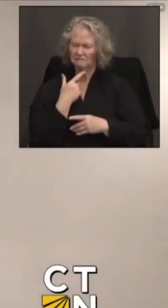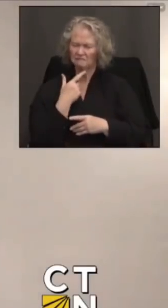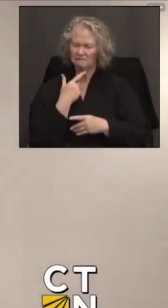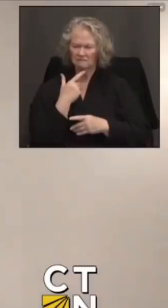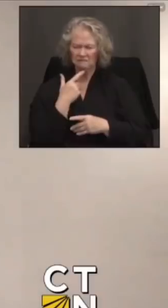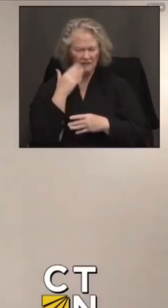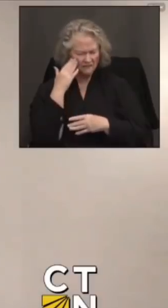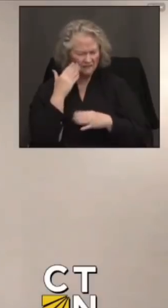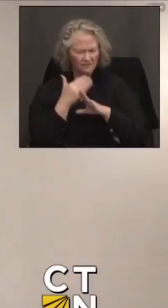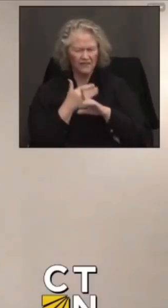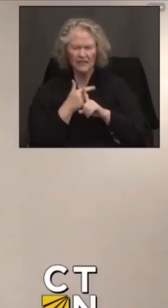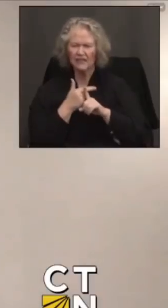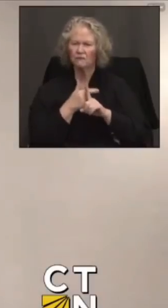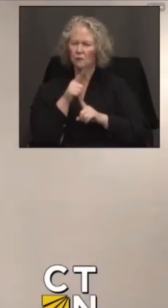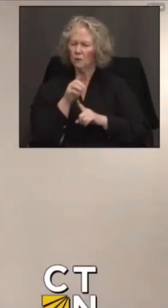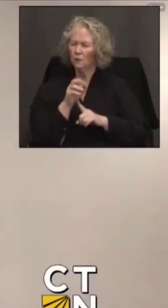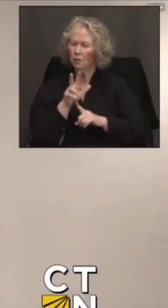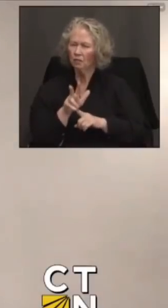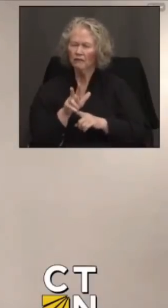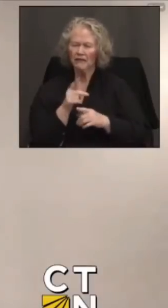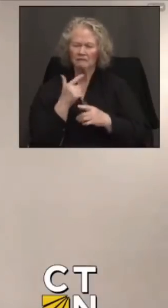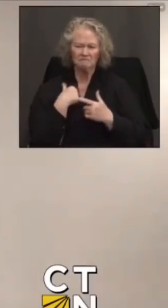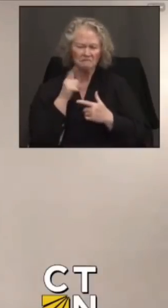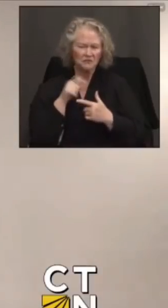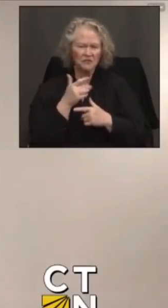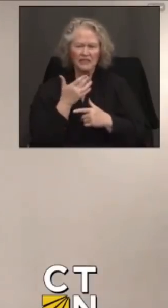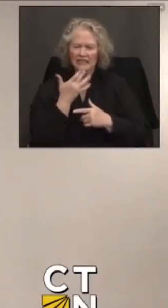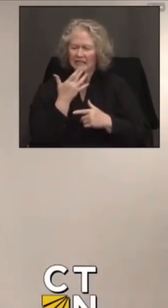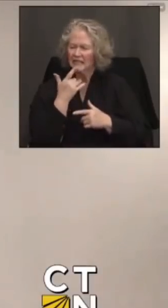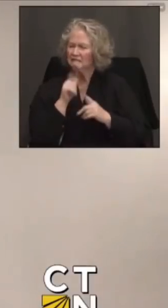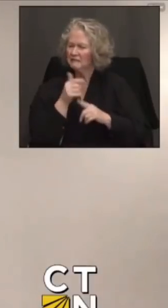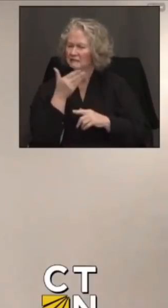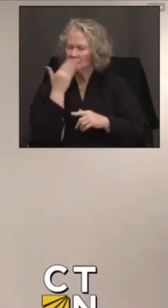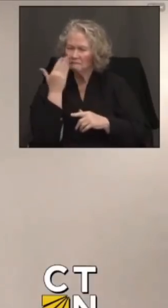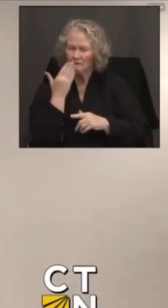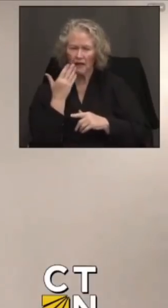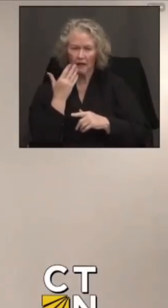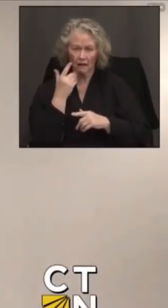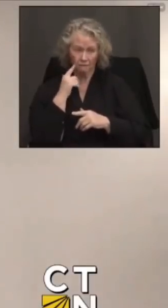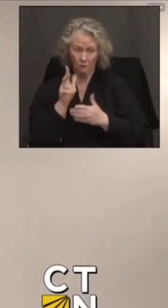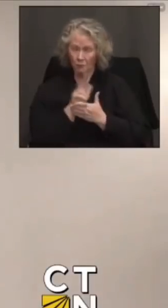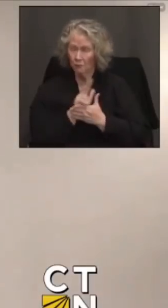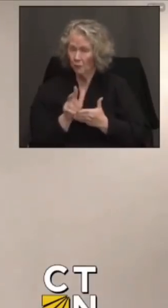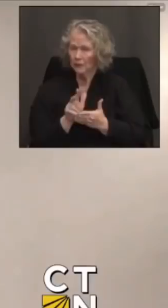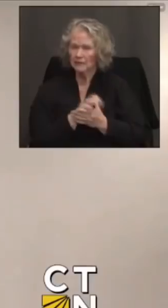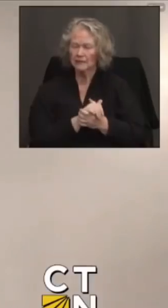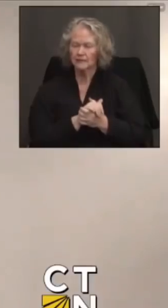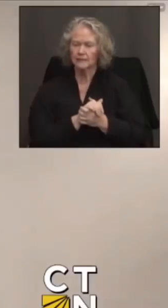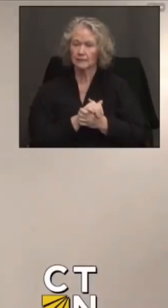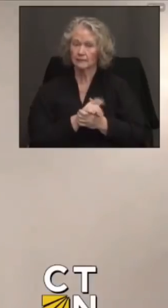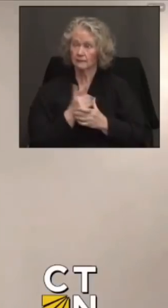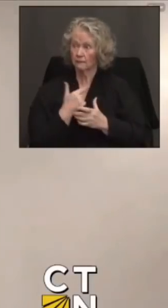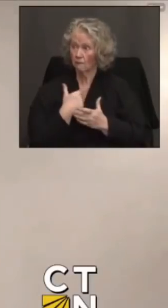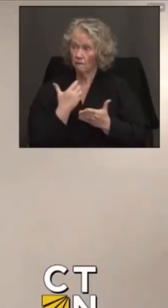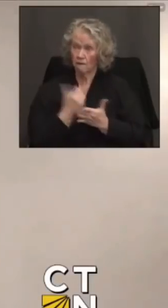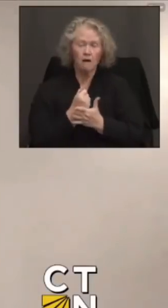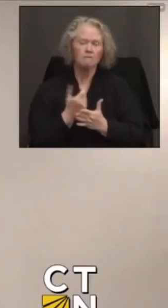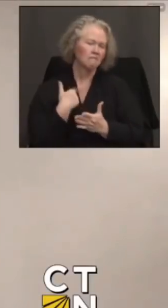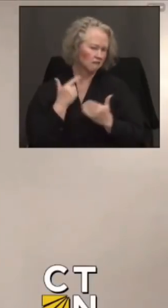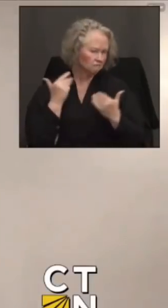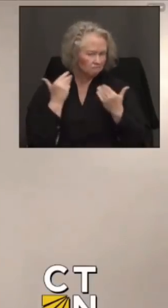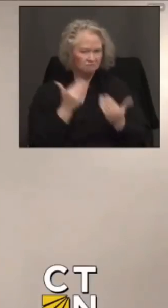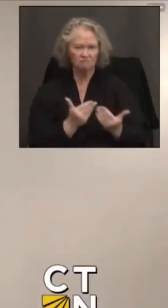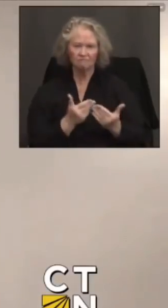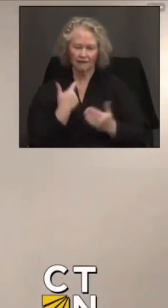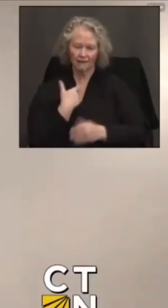smell for 3 weeks. It was not fun. So it was definitely a point for me to go get vaccinated. I got my vaccine